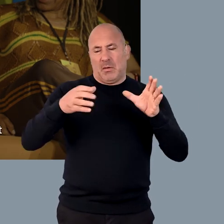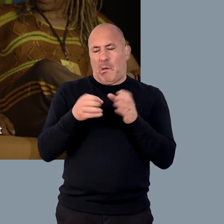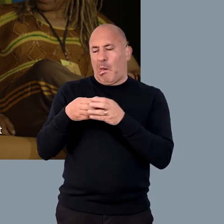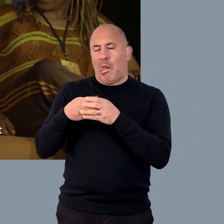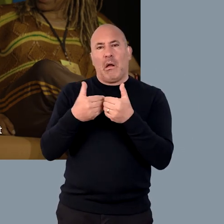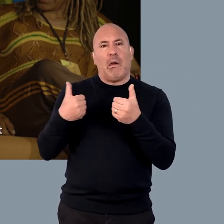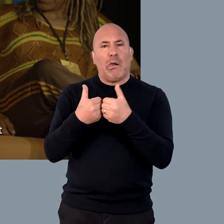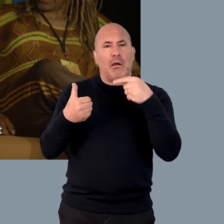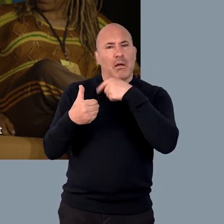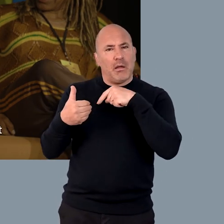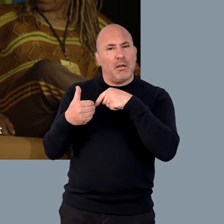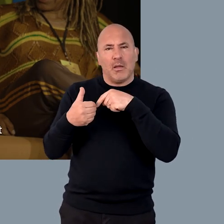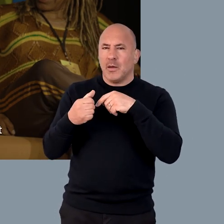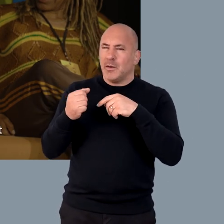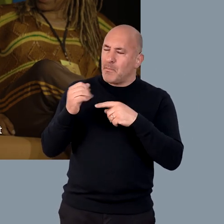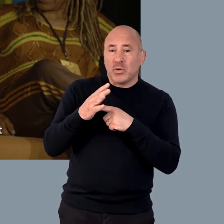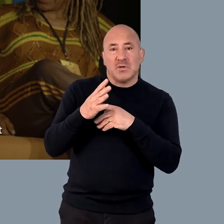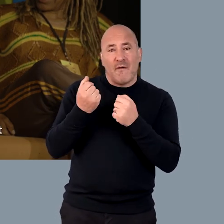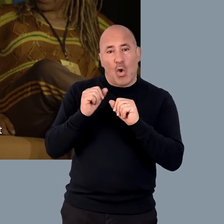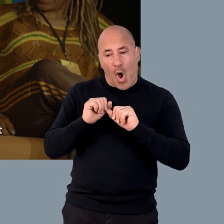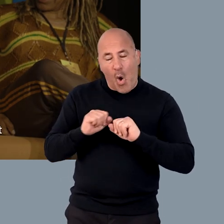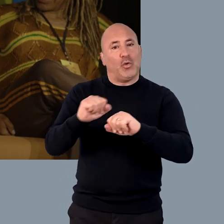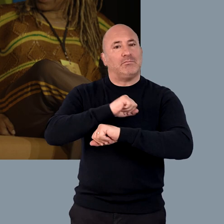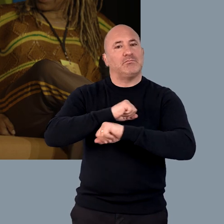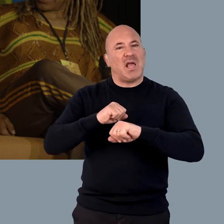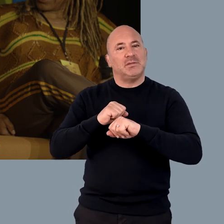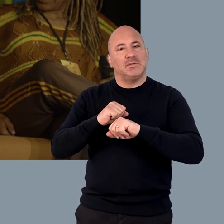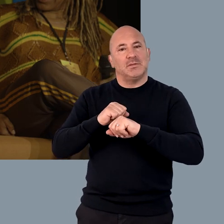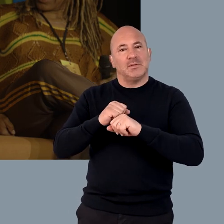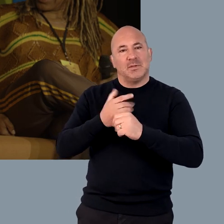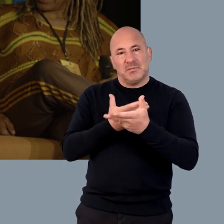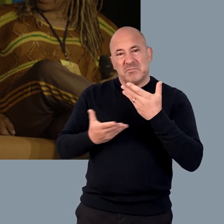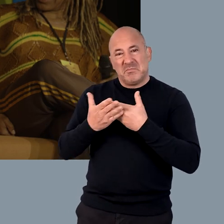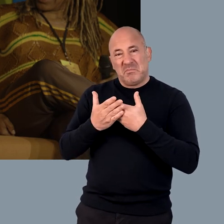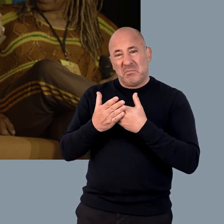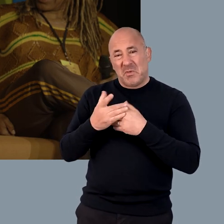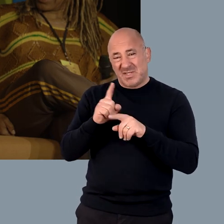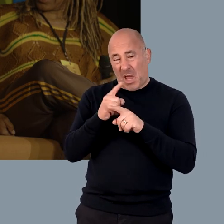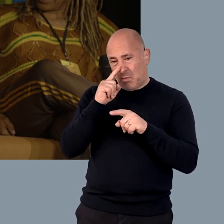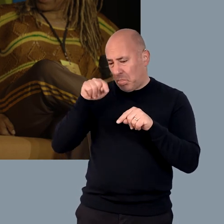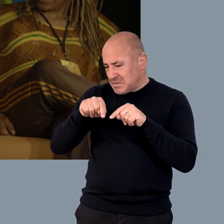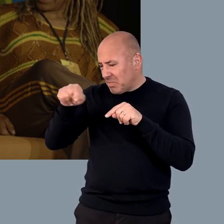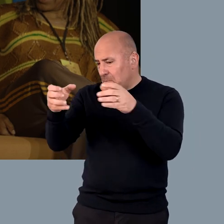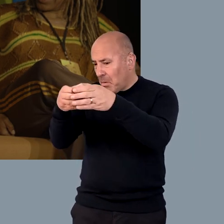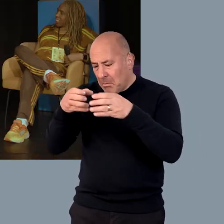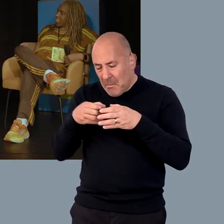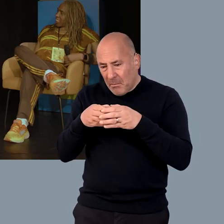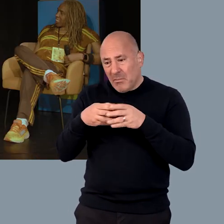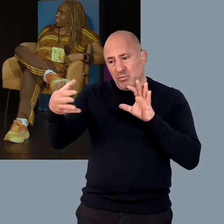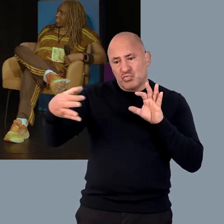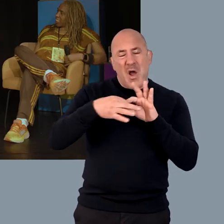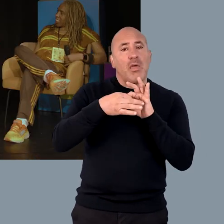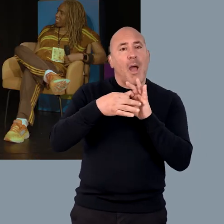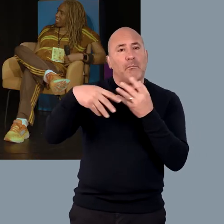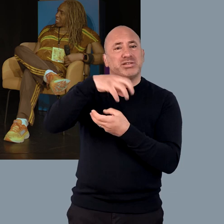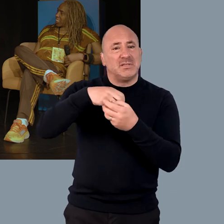Sometimes I feel like this is mostly important for marginalized groups really essentially is like you need to sometimes make spaces for ourselves And